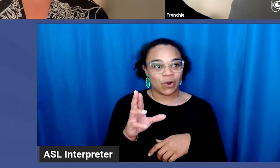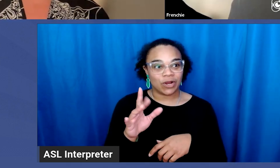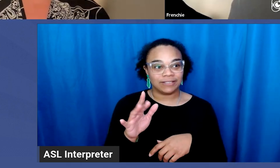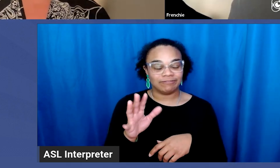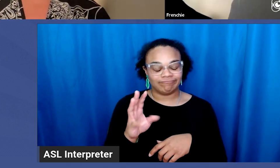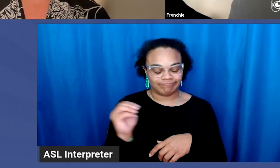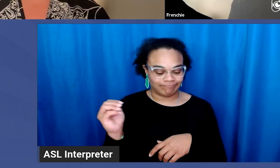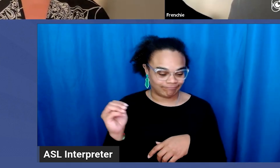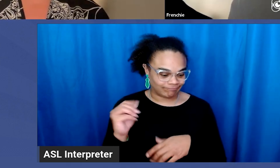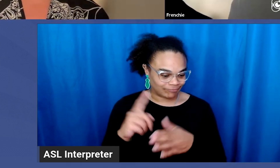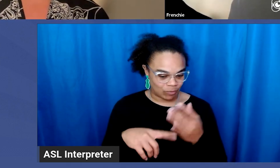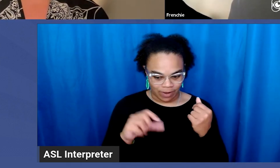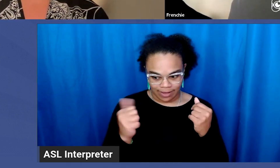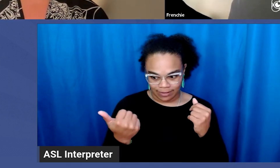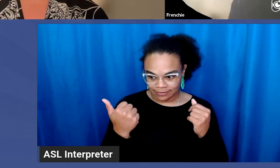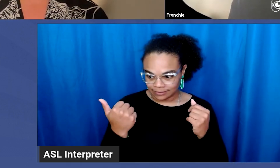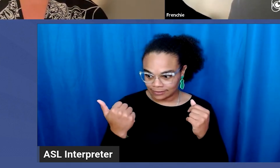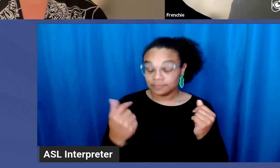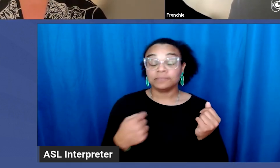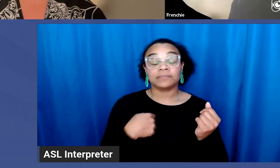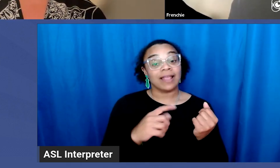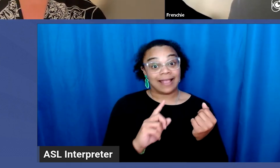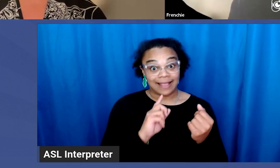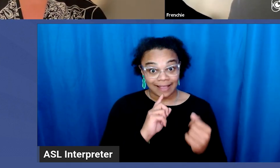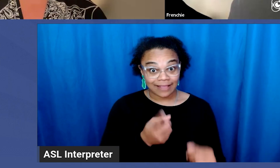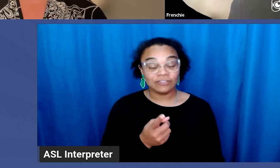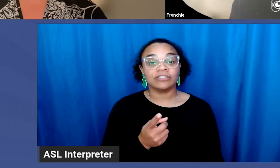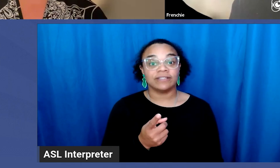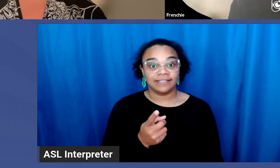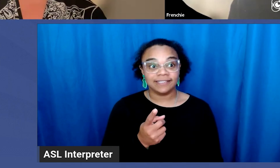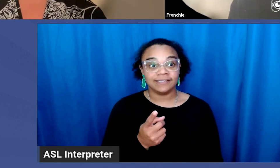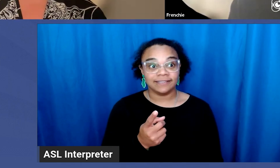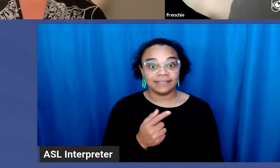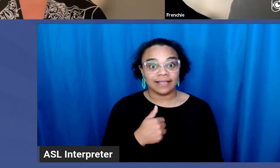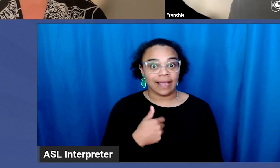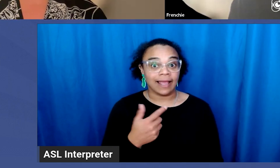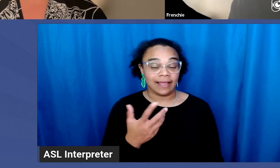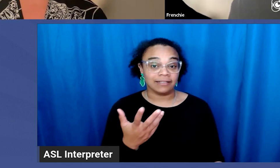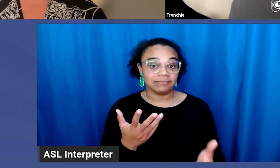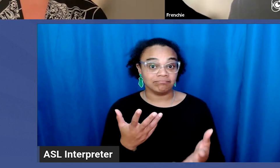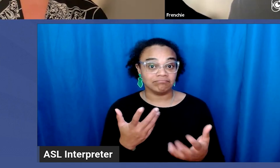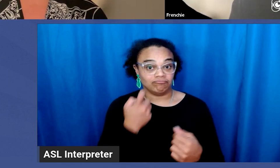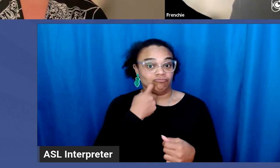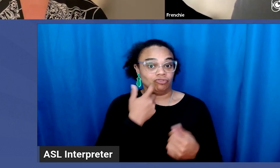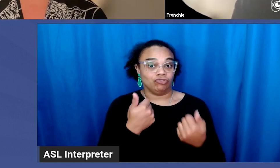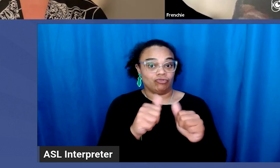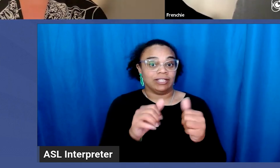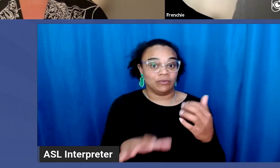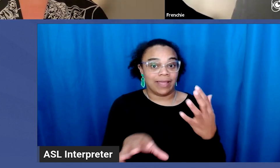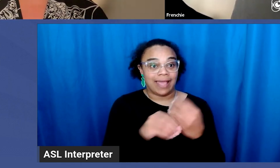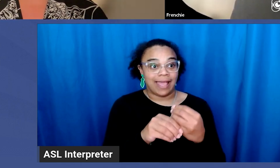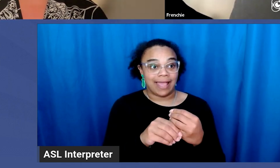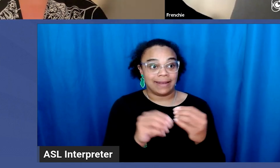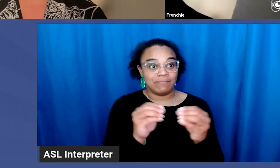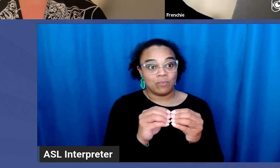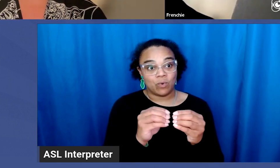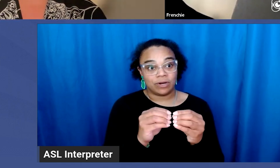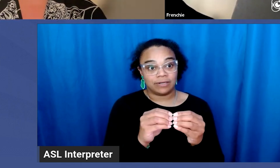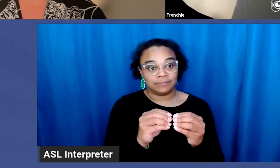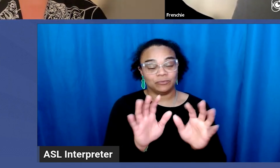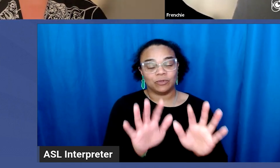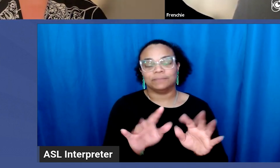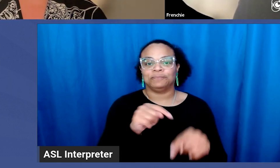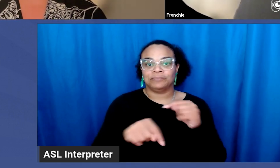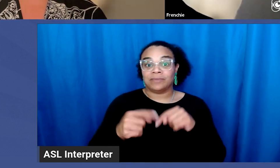what else? I actually have tried to add more, like in the beginning when I first